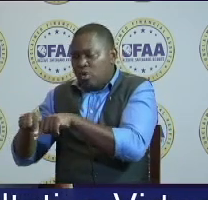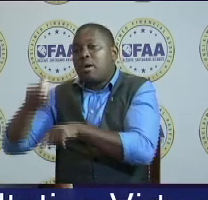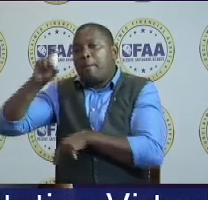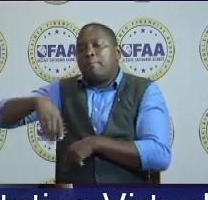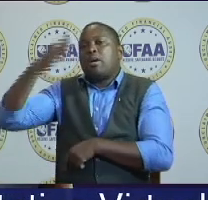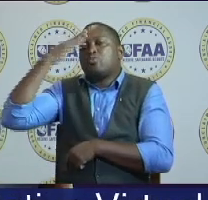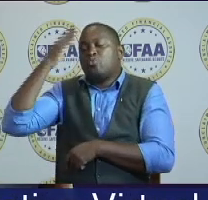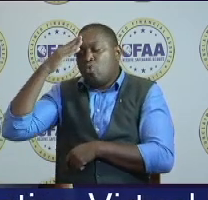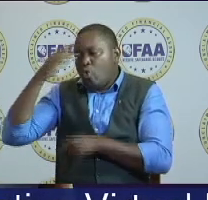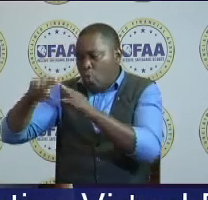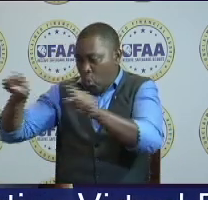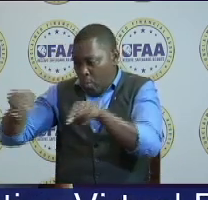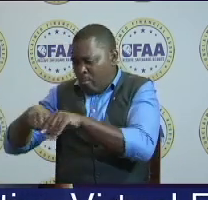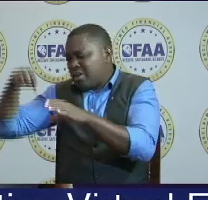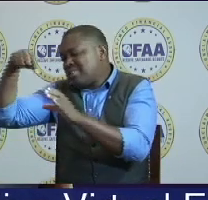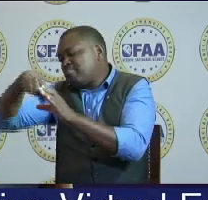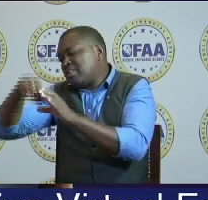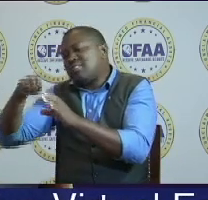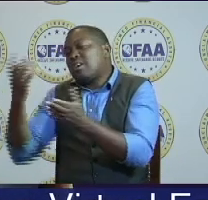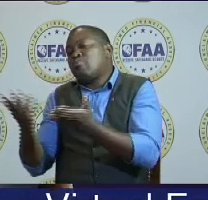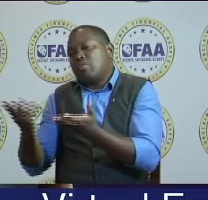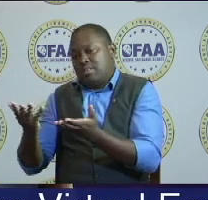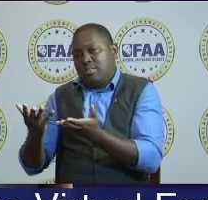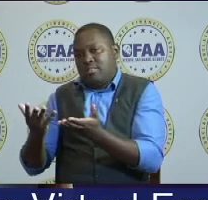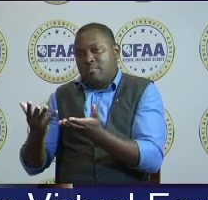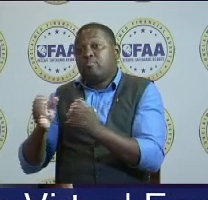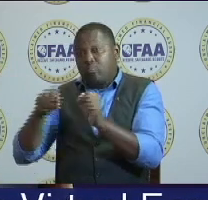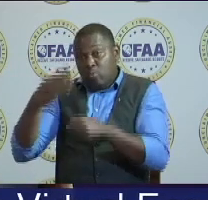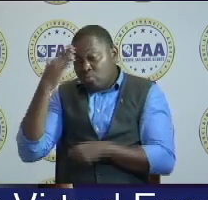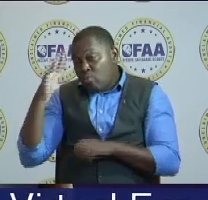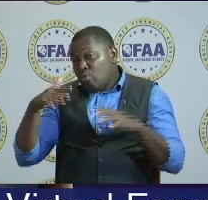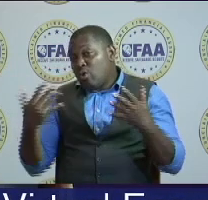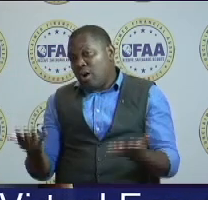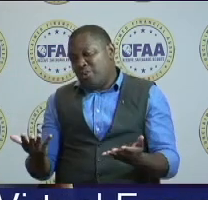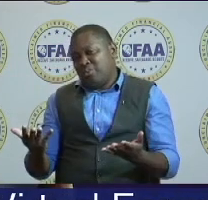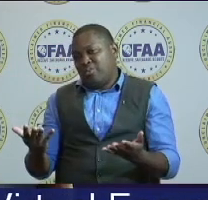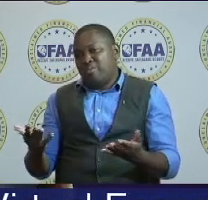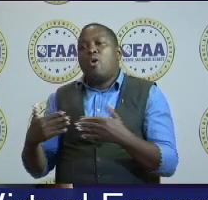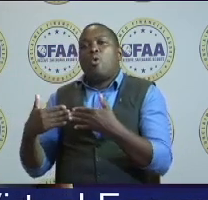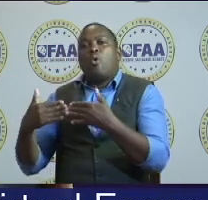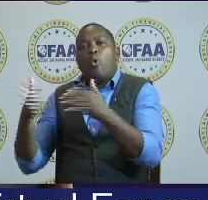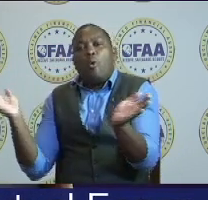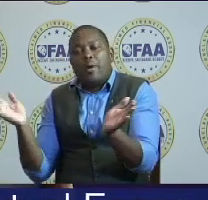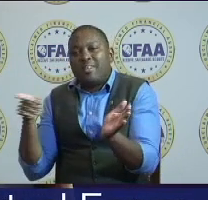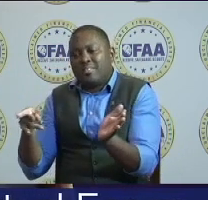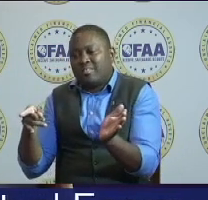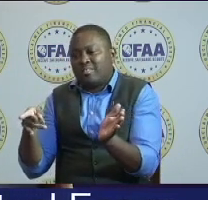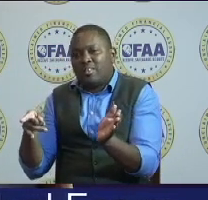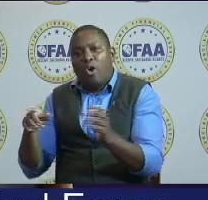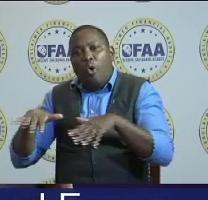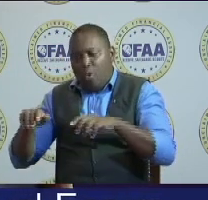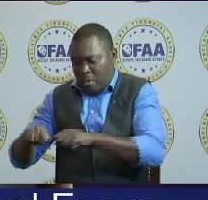content inside. And the only way you can know the content of a safe deposit box is by opening that box or breaching